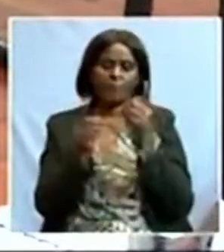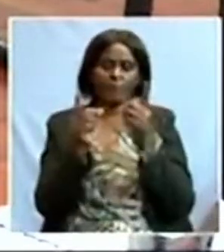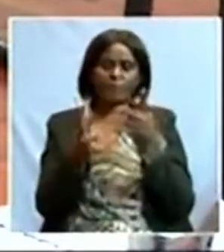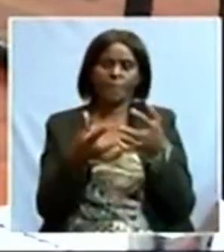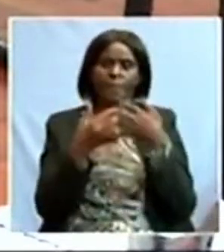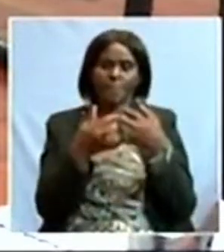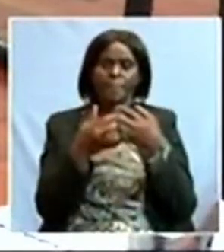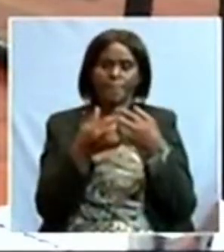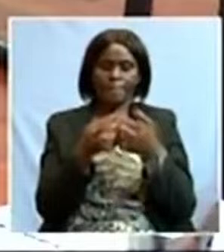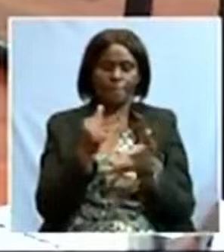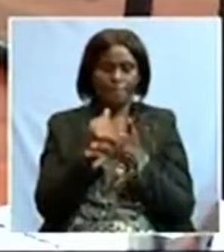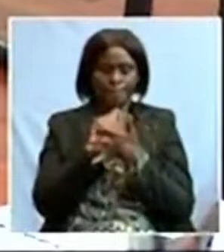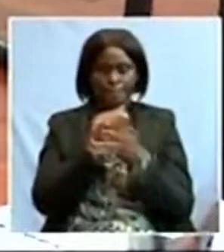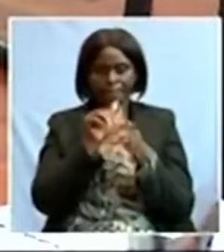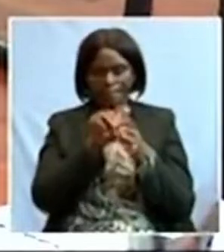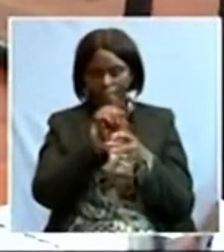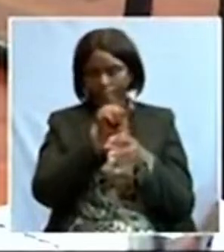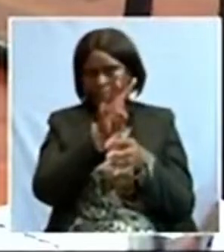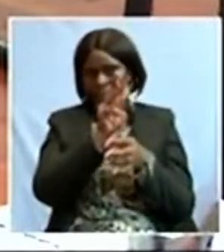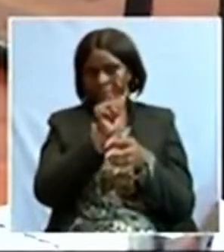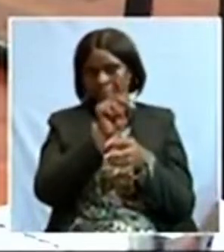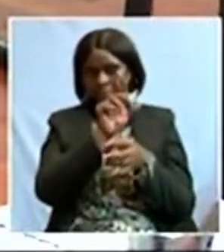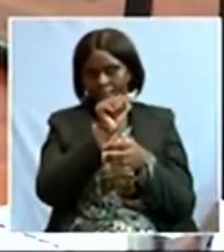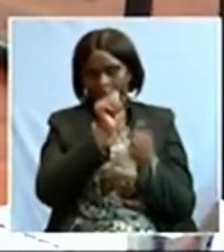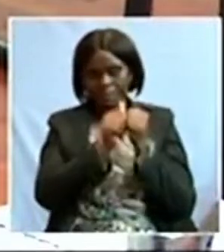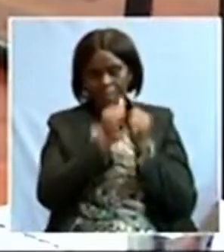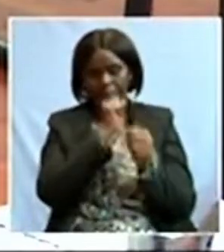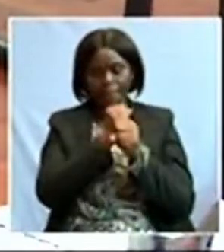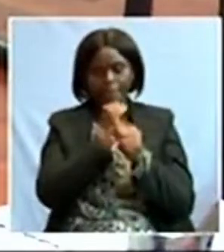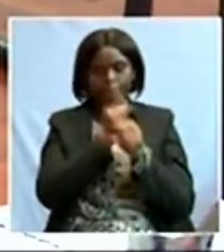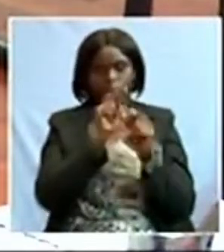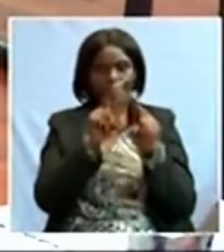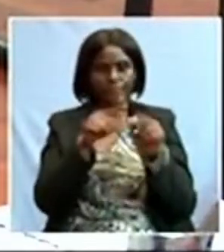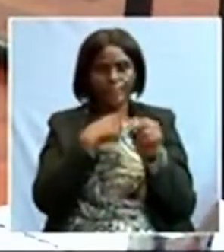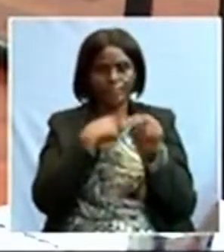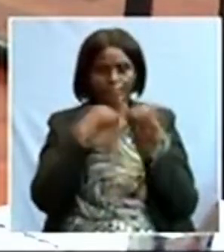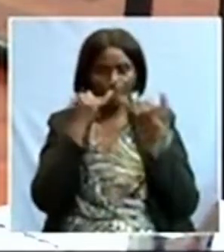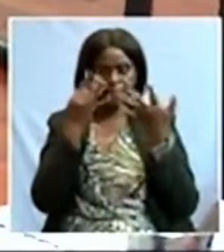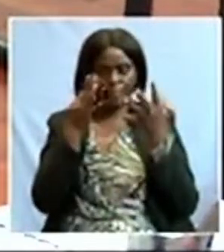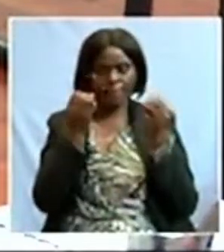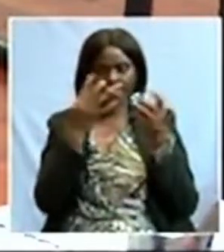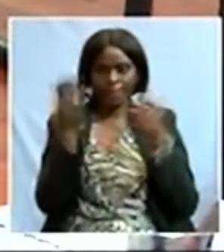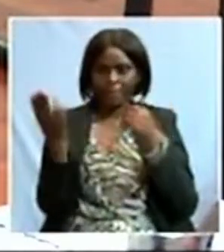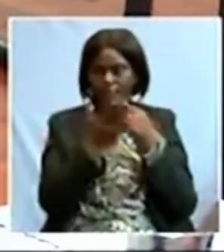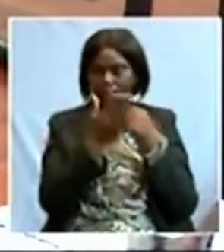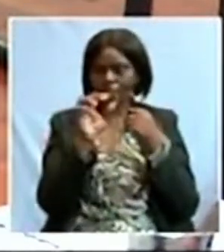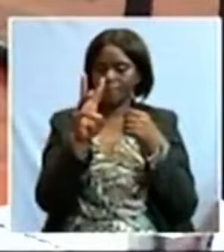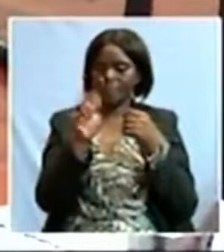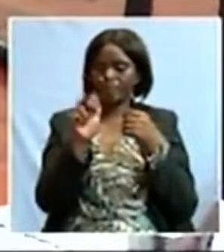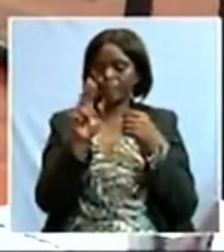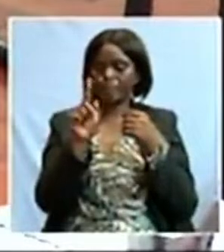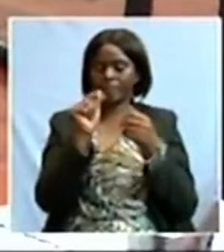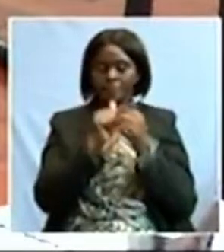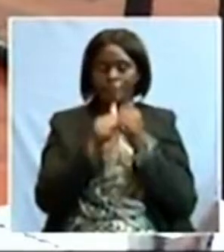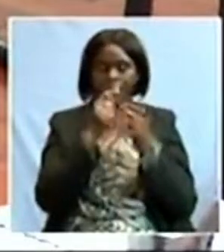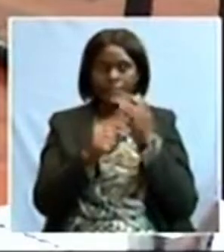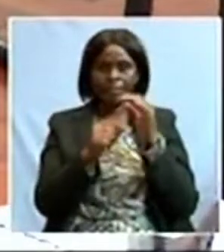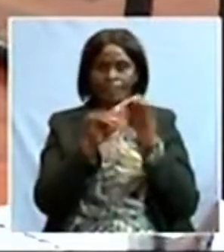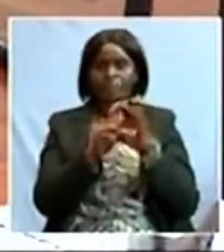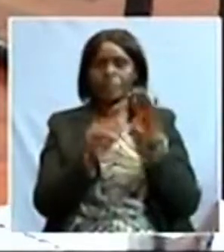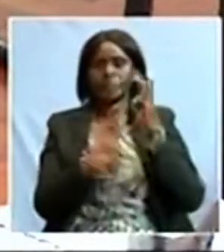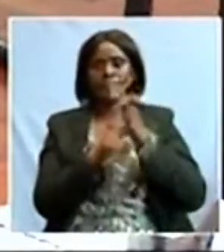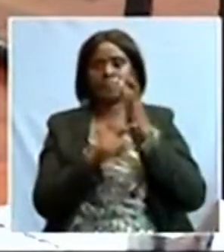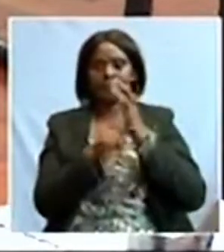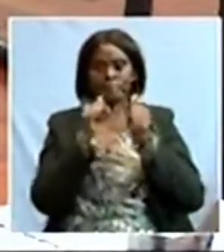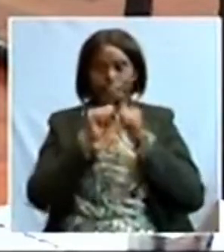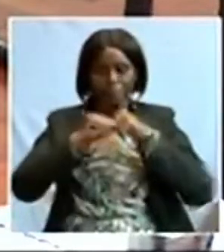Engineering. And on the wards that which were done, Chair, I must indicate most of the wards that were done are the ones that are in CBD,